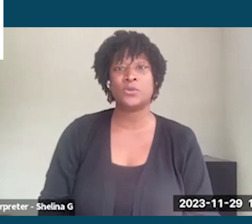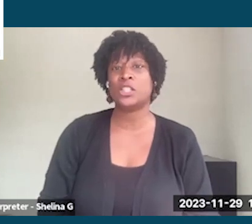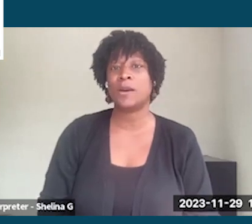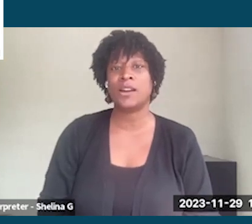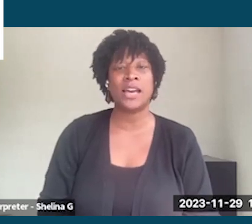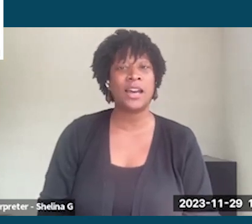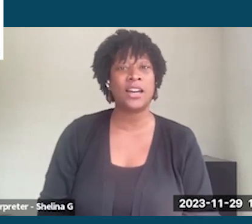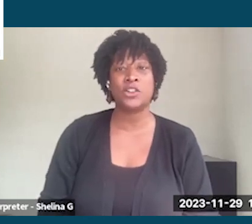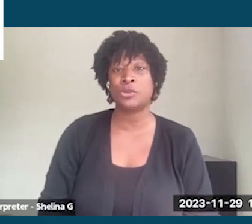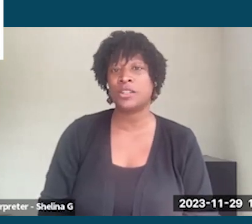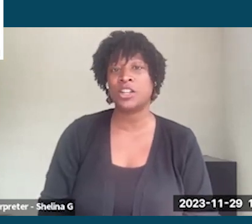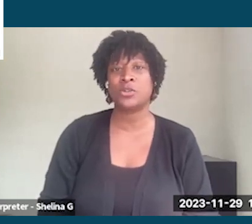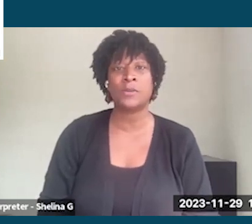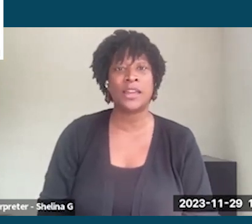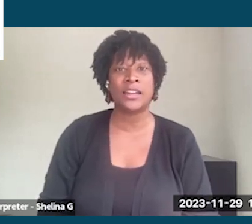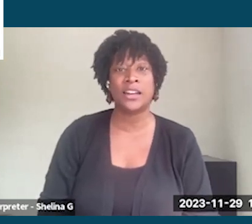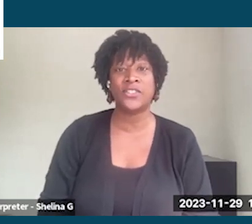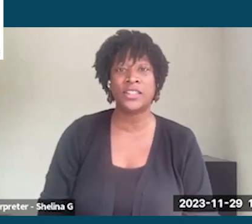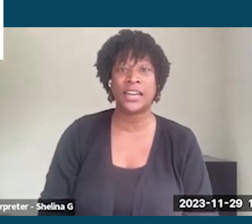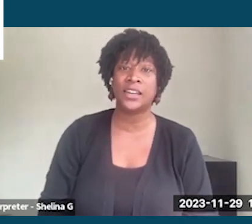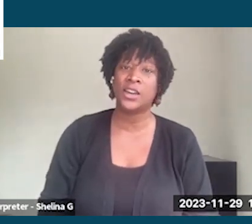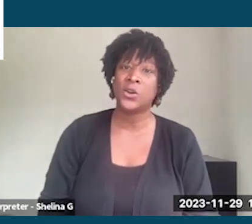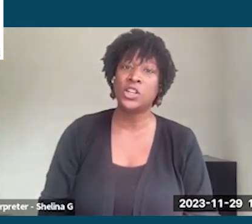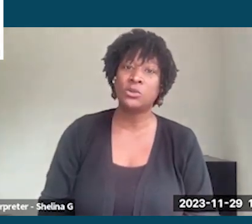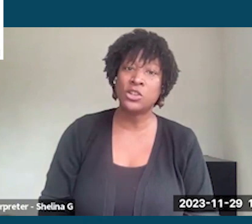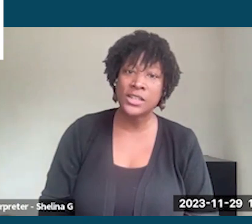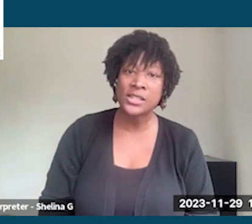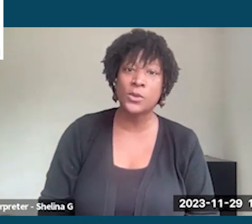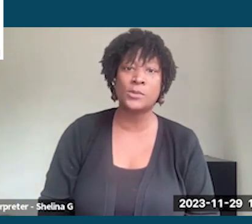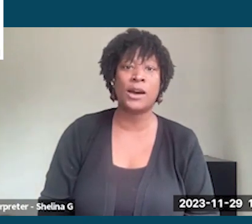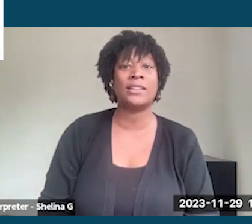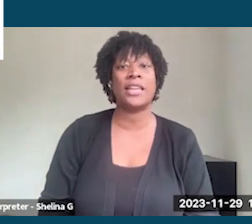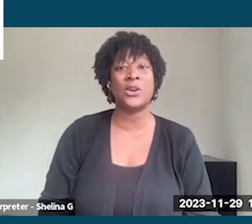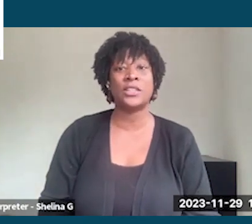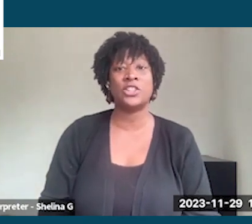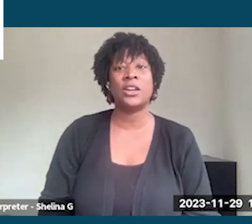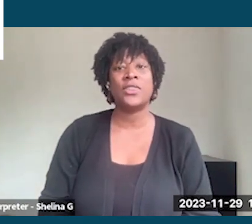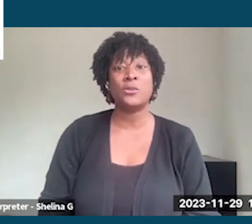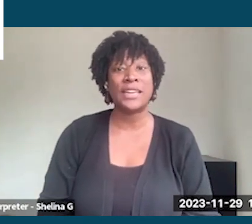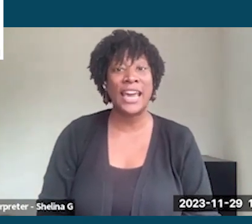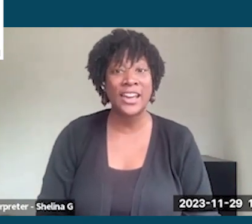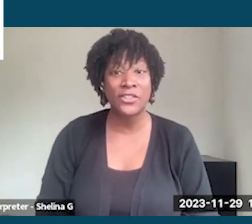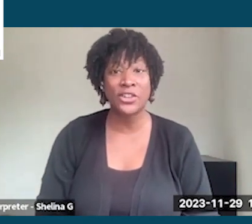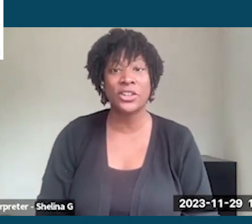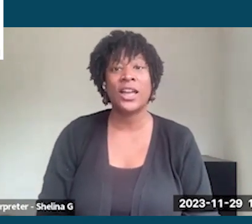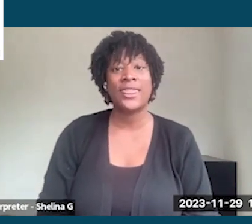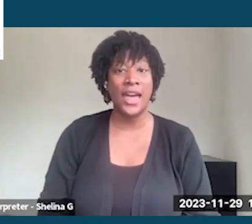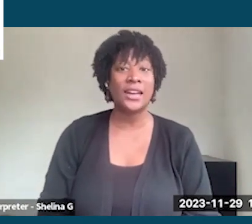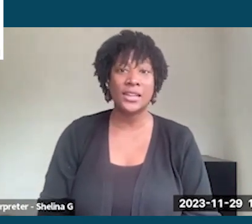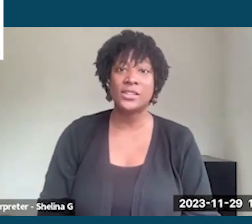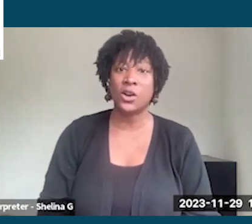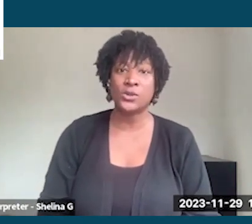is sometimes a response. I 100% agree with that. I feel like when you look at someone's body language, their